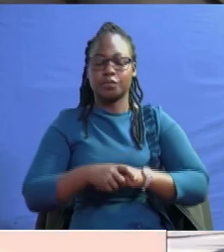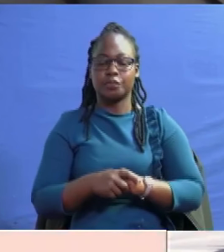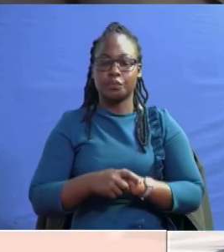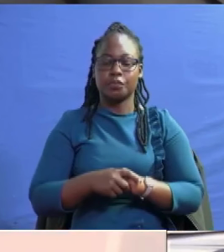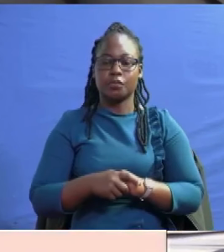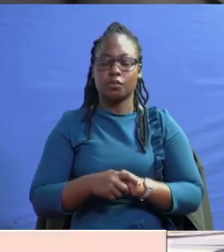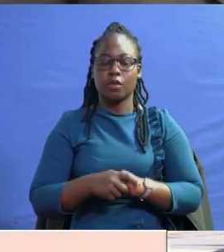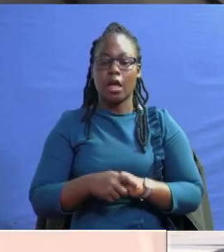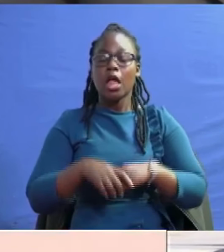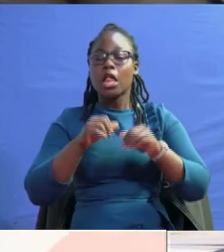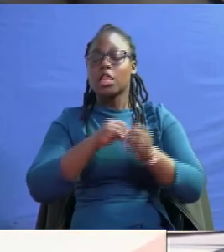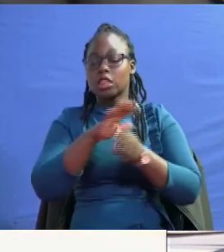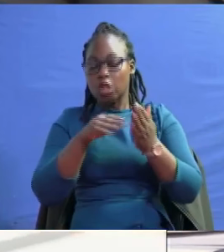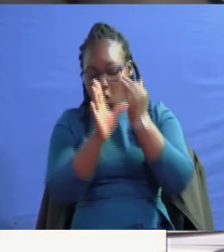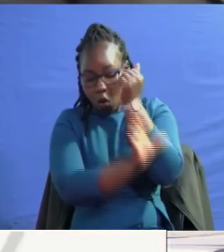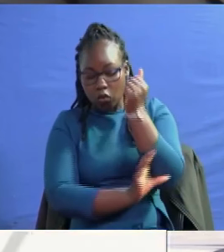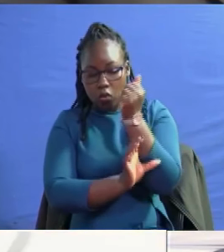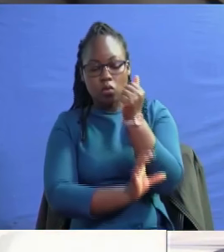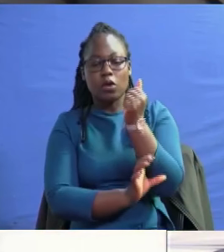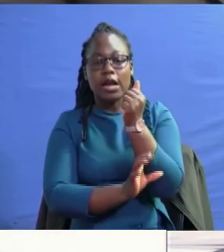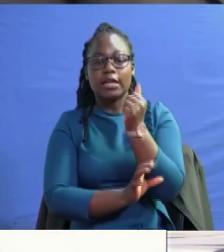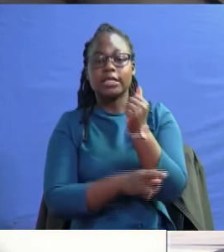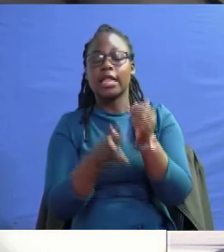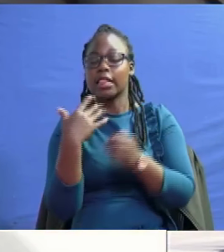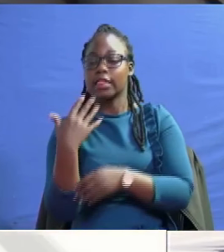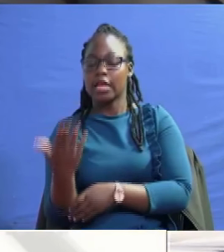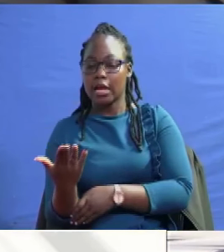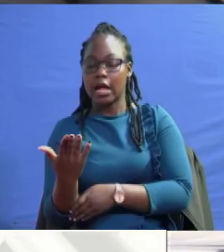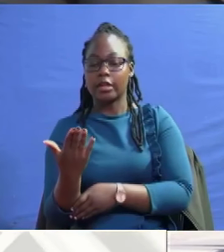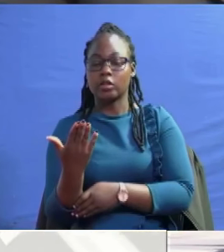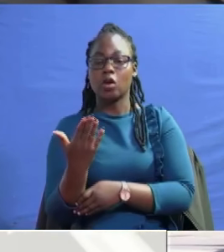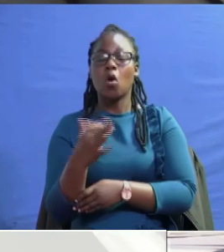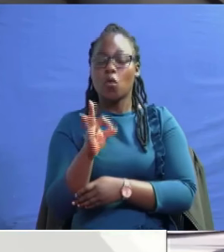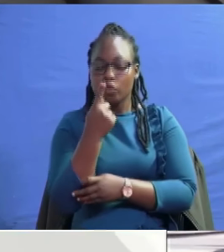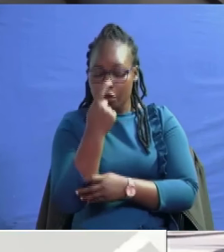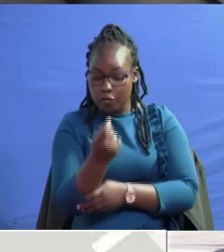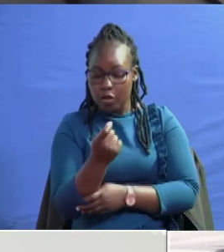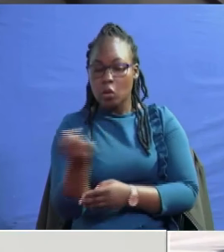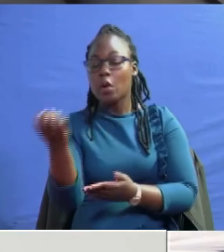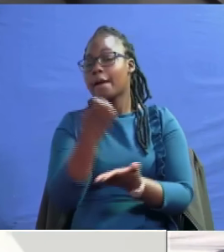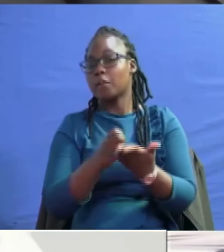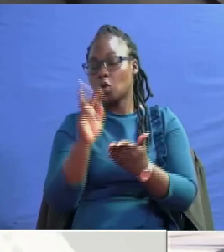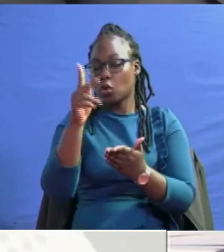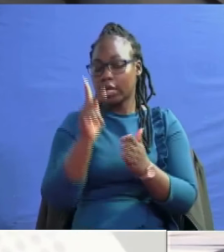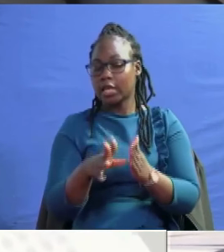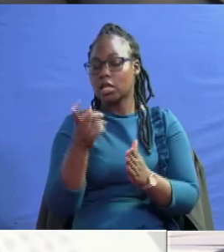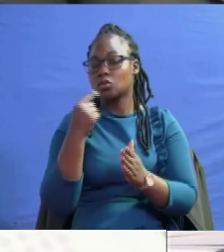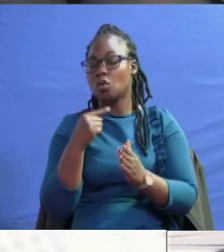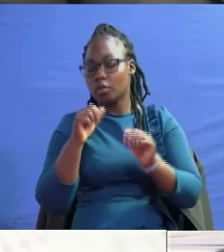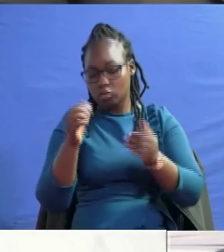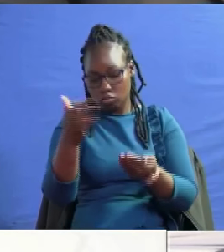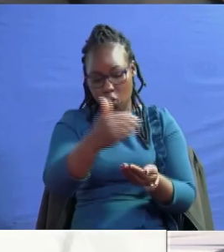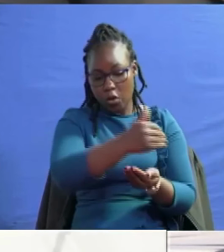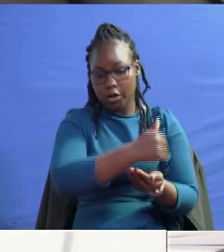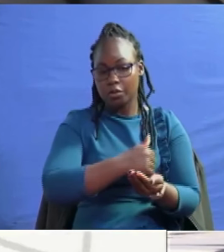health of all country has lied in the hands of the few employed Kenyans. They are the ones who have been